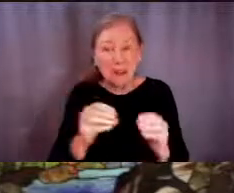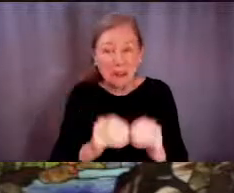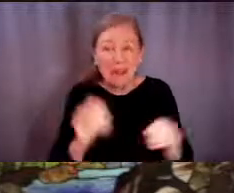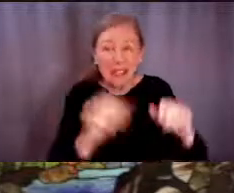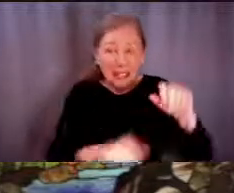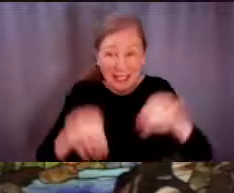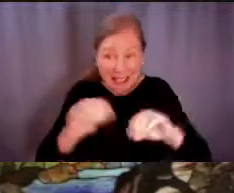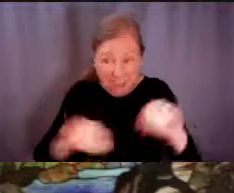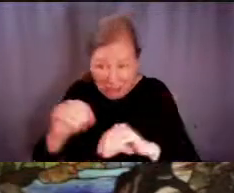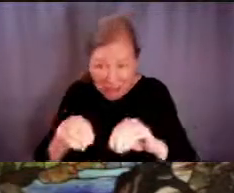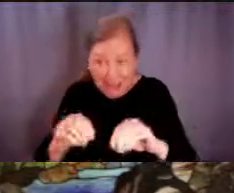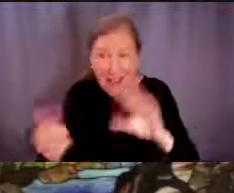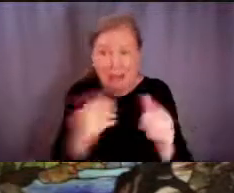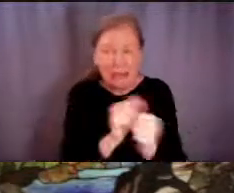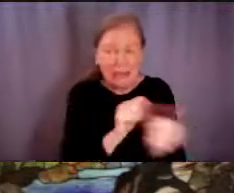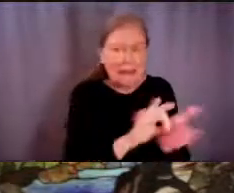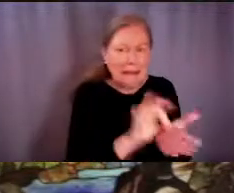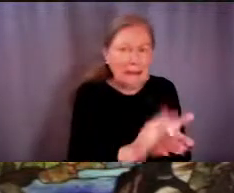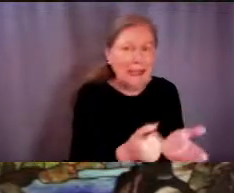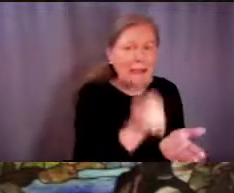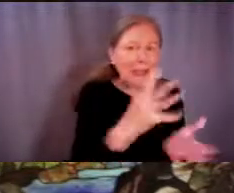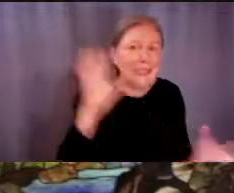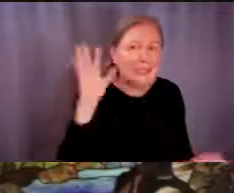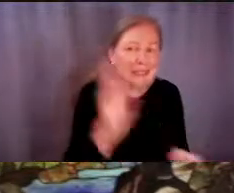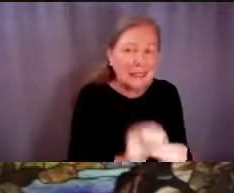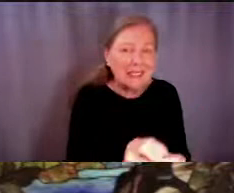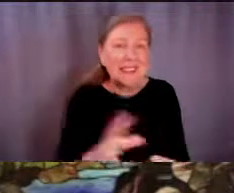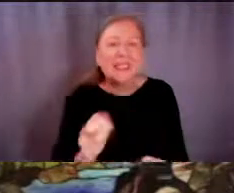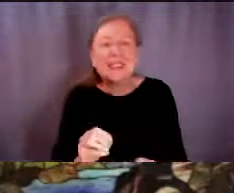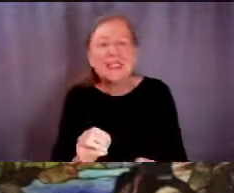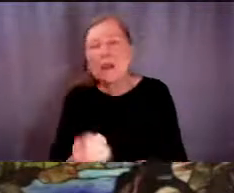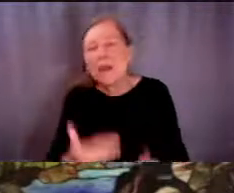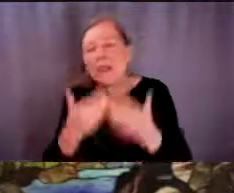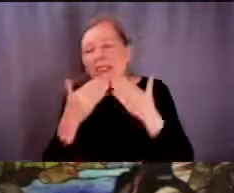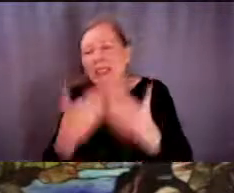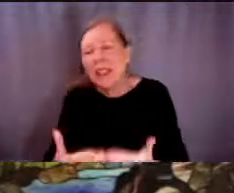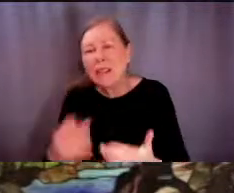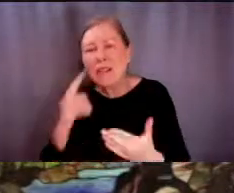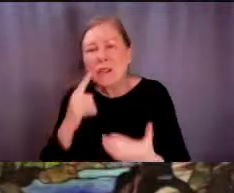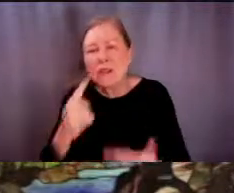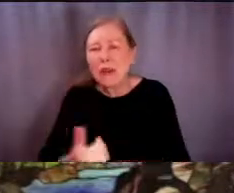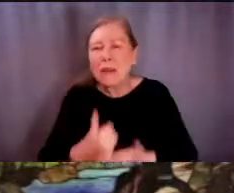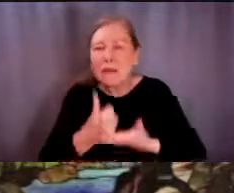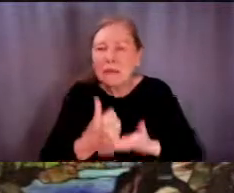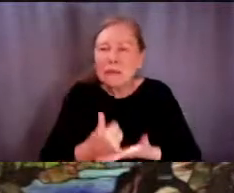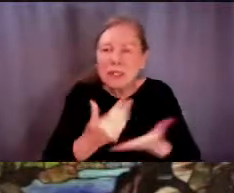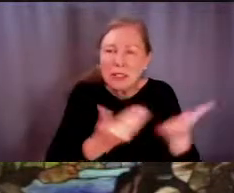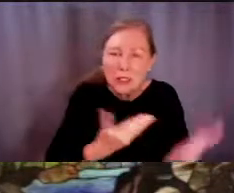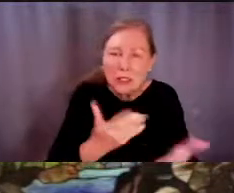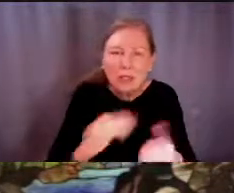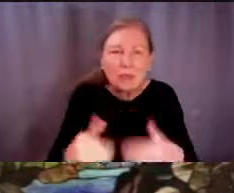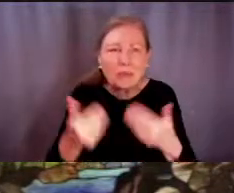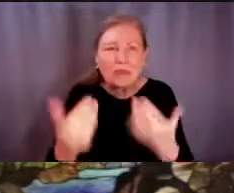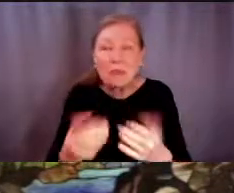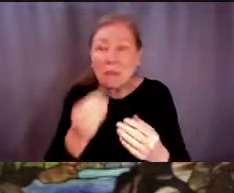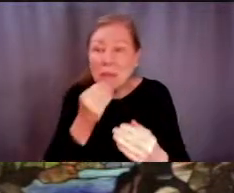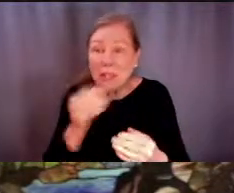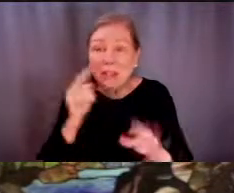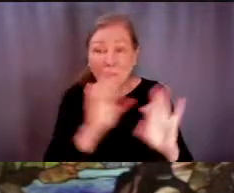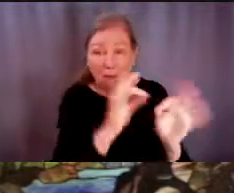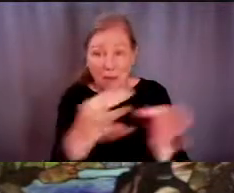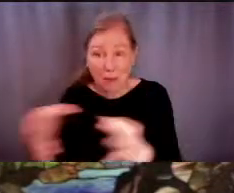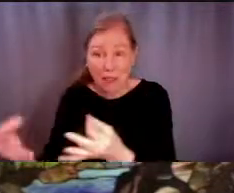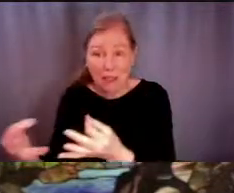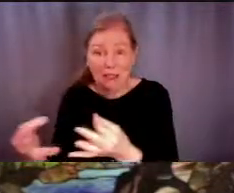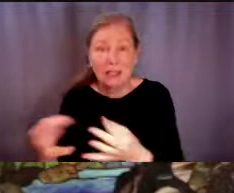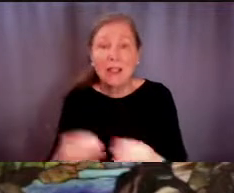thank you so much for your support in helping us serve and provide meals for families in our community. We also completed 4 tie blankets for